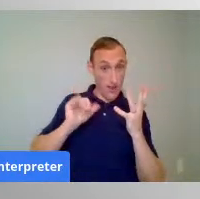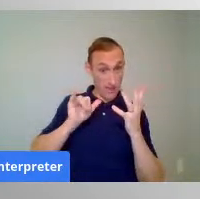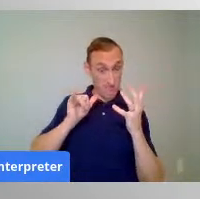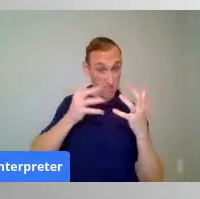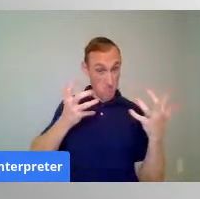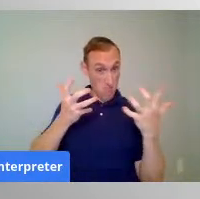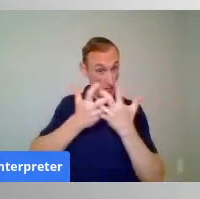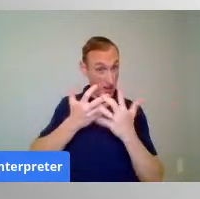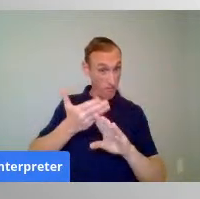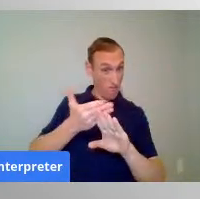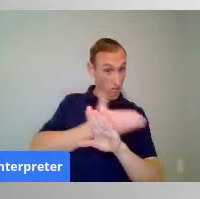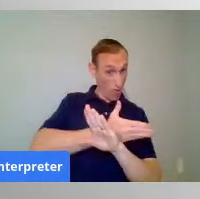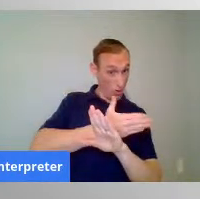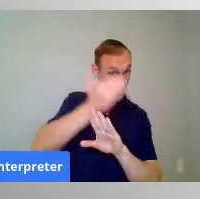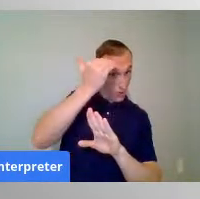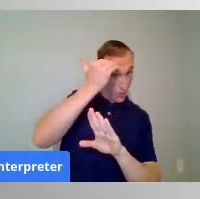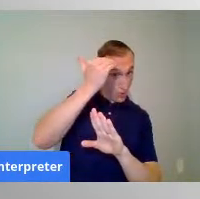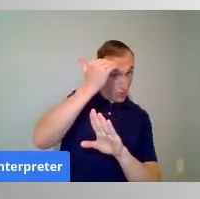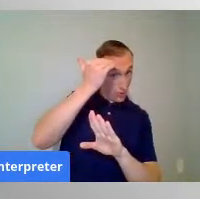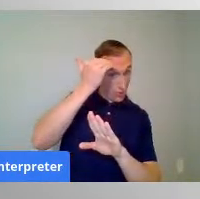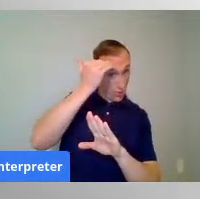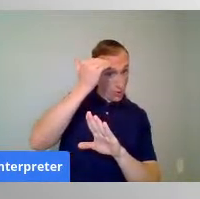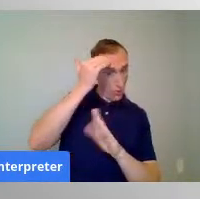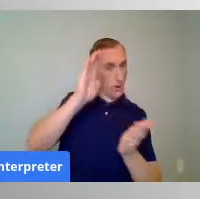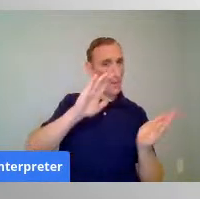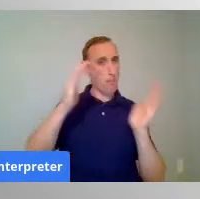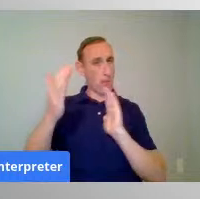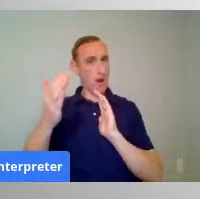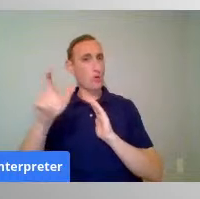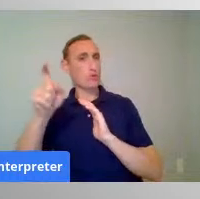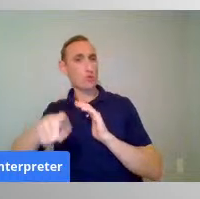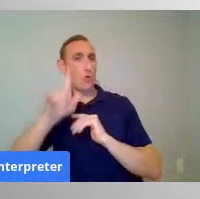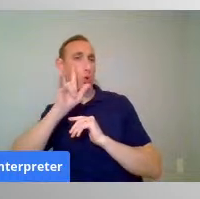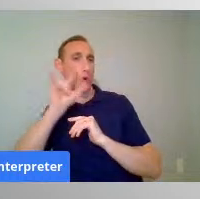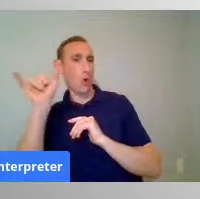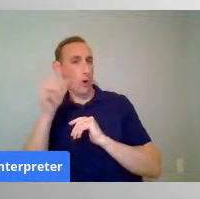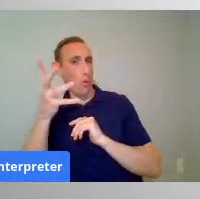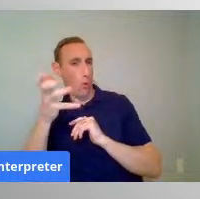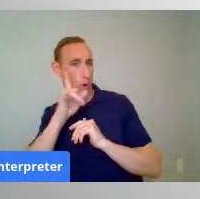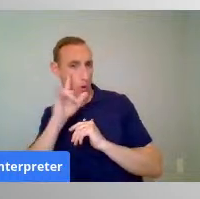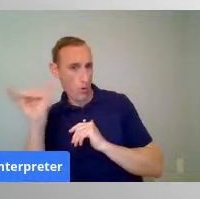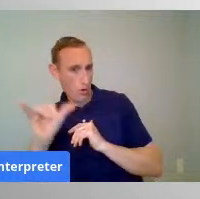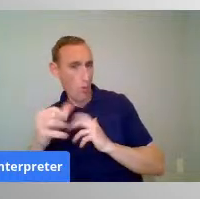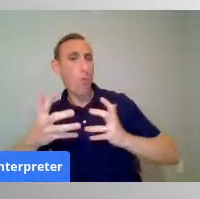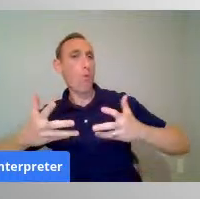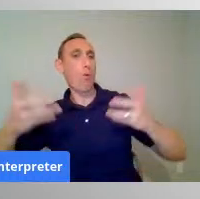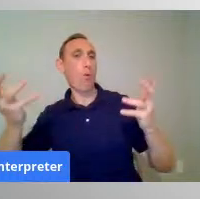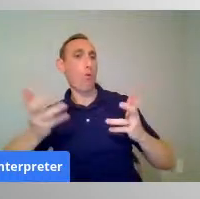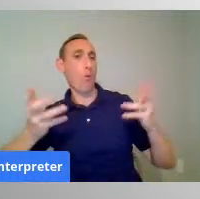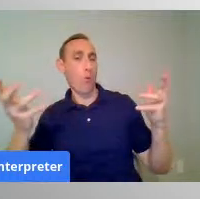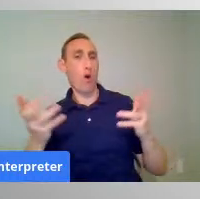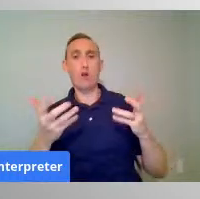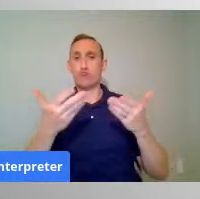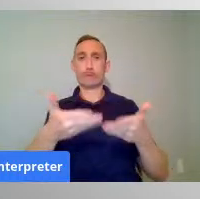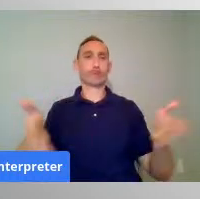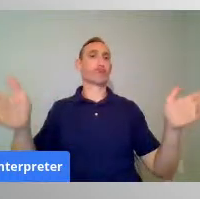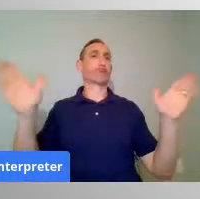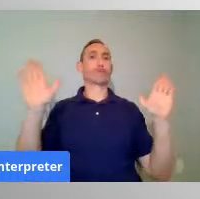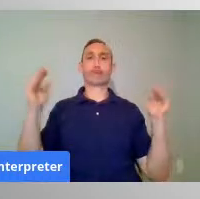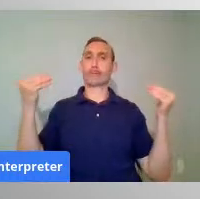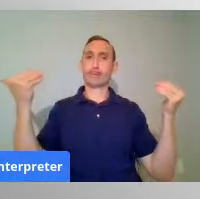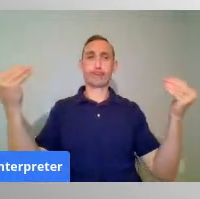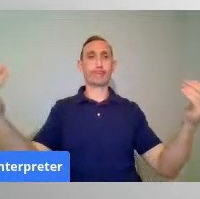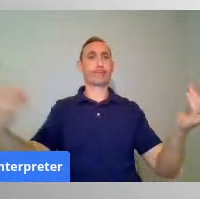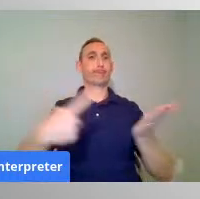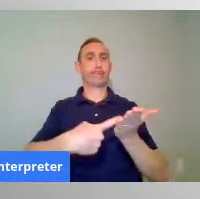How does it compare to your ideal situation? I'm just going to open the floor for open conversation around that so that we can begin that